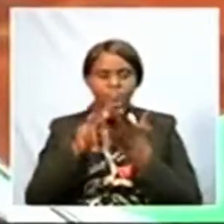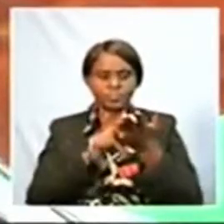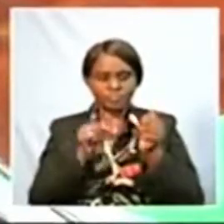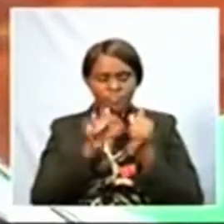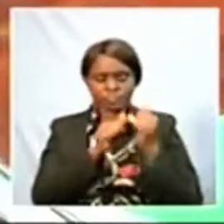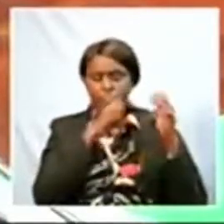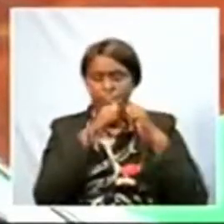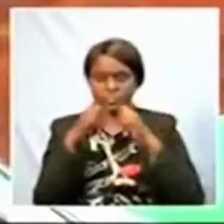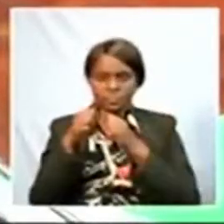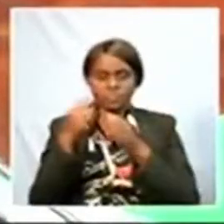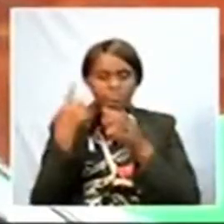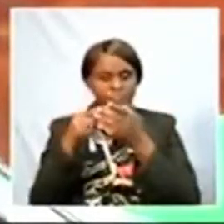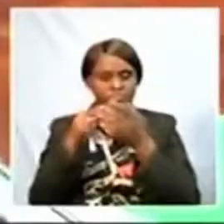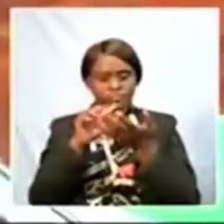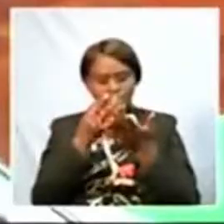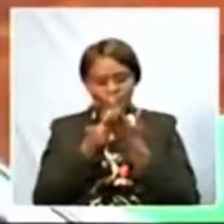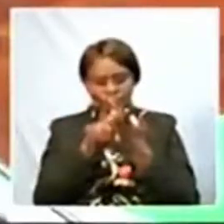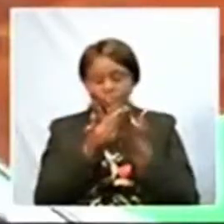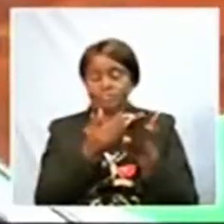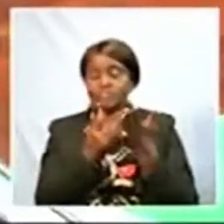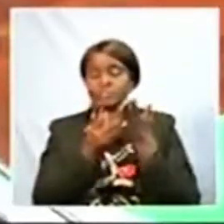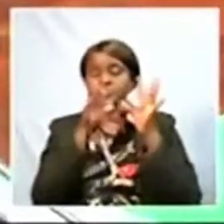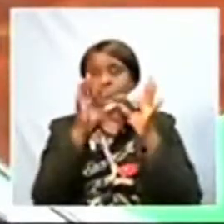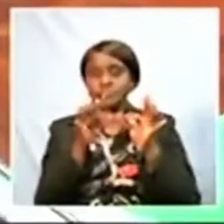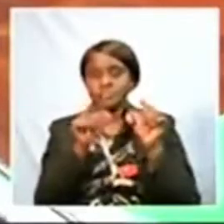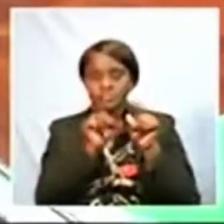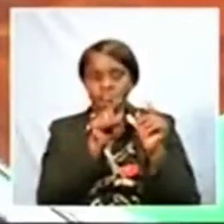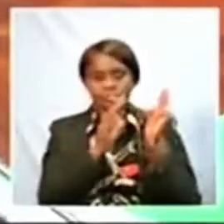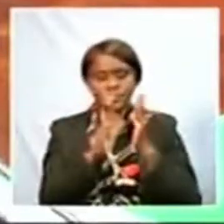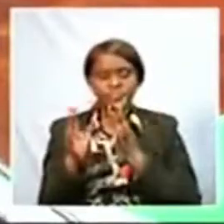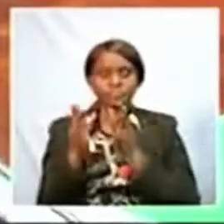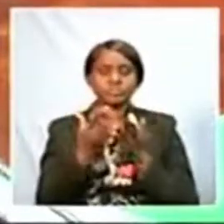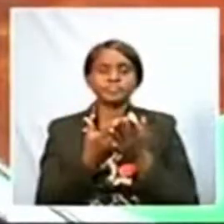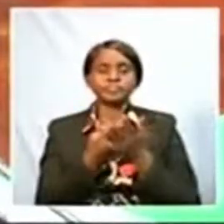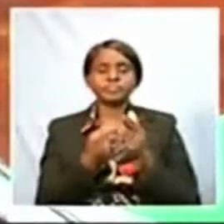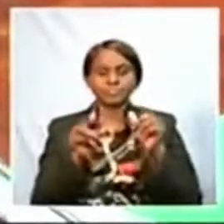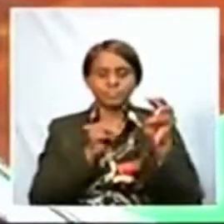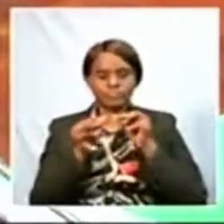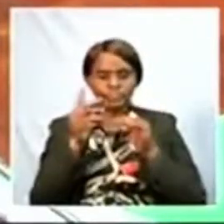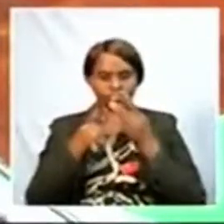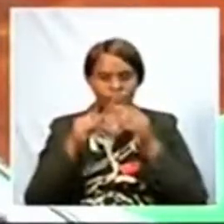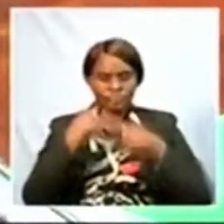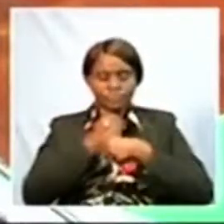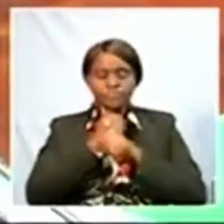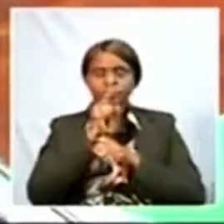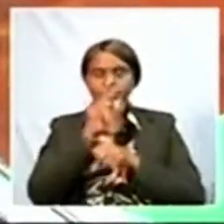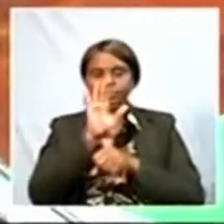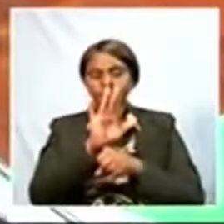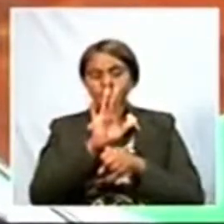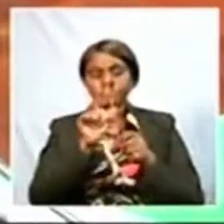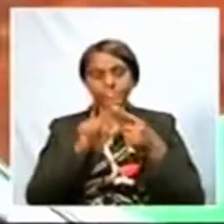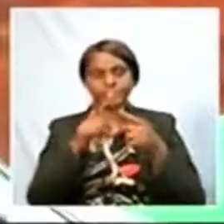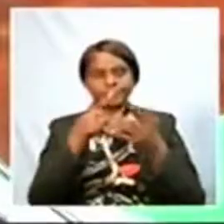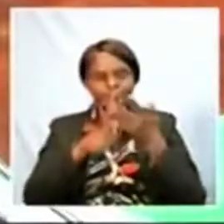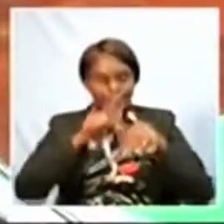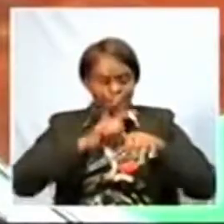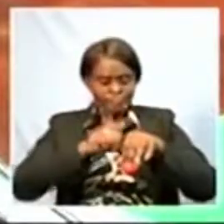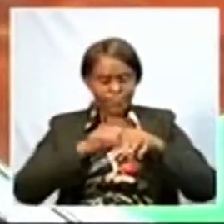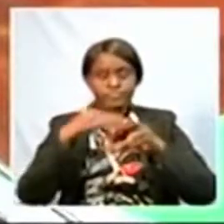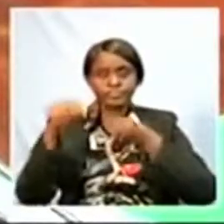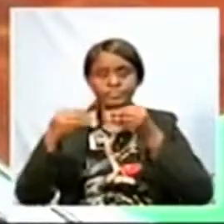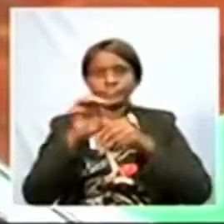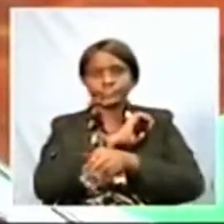bank statement for the revolving account. Remedial measures. Management will ensure to timely